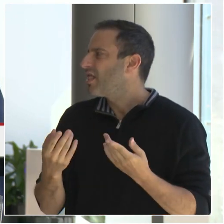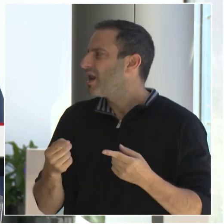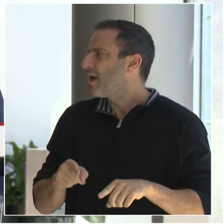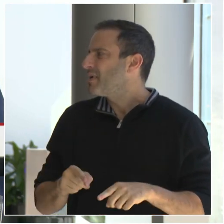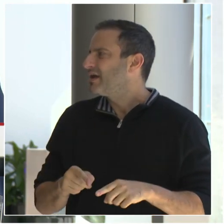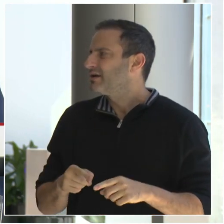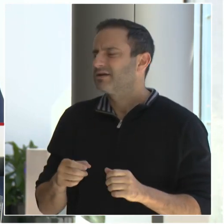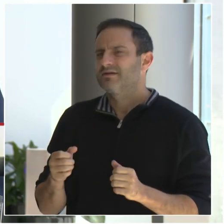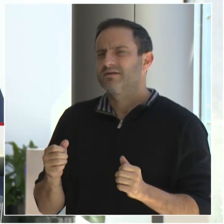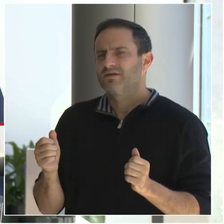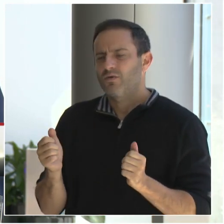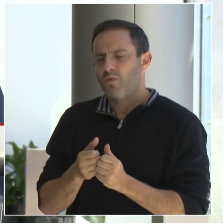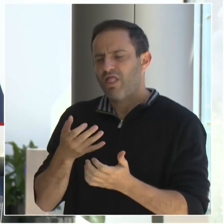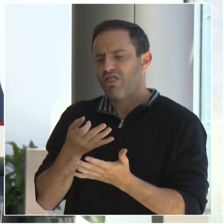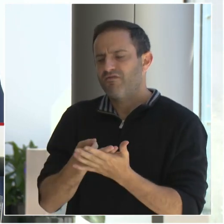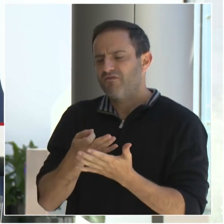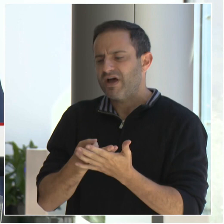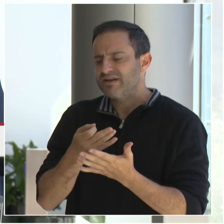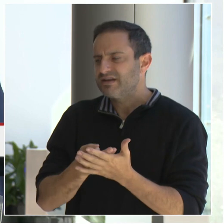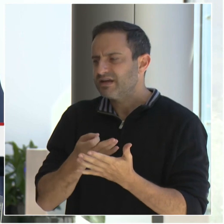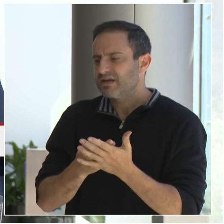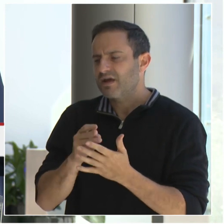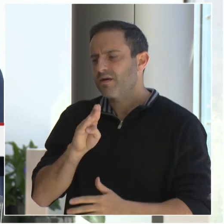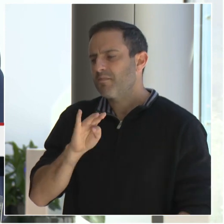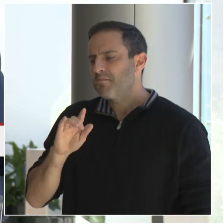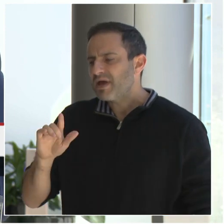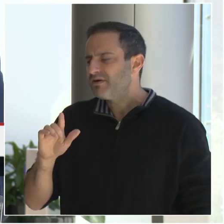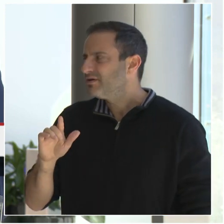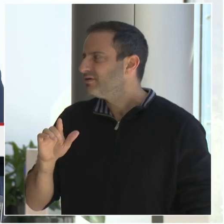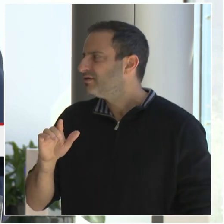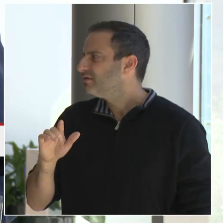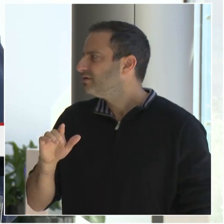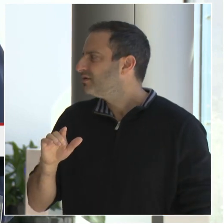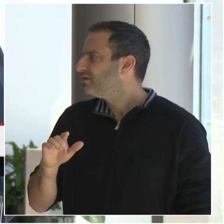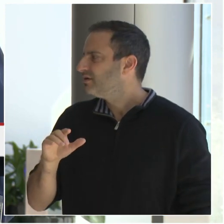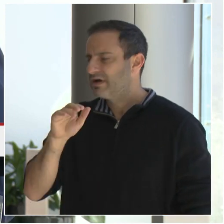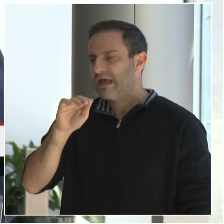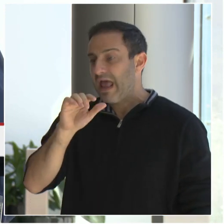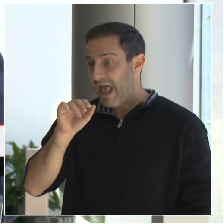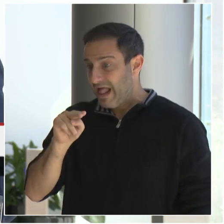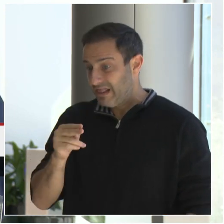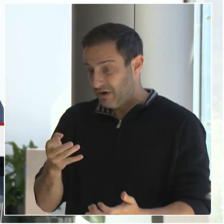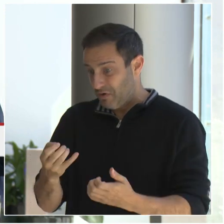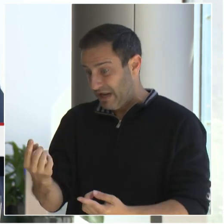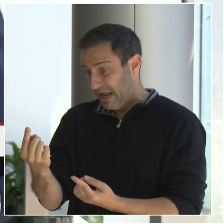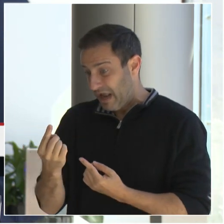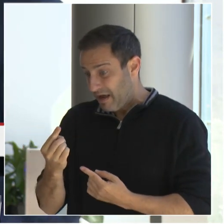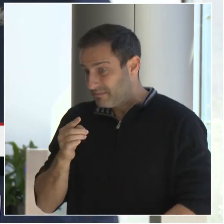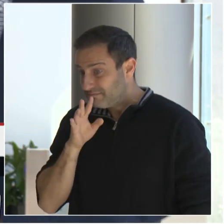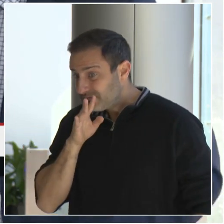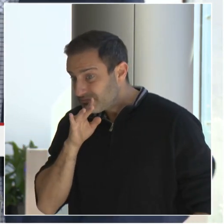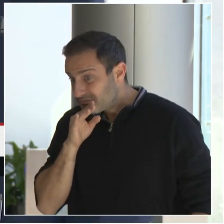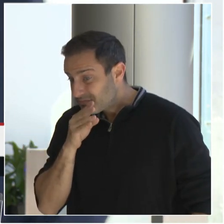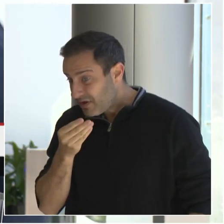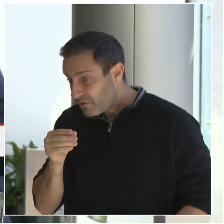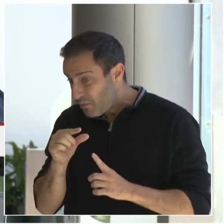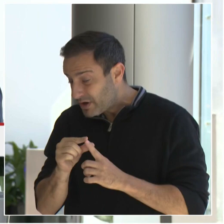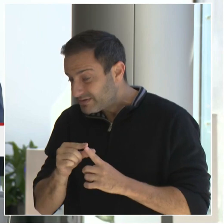with some funding bills inside the city, is Councilmember Allen. If you'd like to come up and say a few words, we'd love to have you. Thank you, sir.